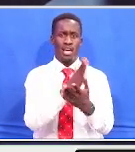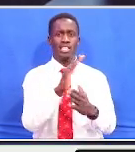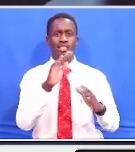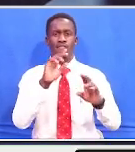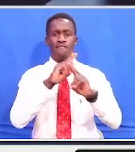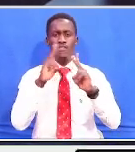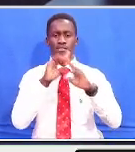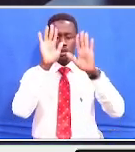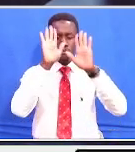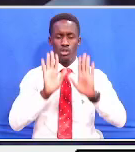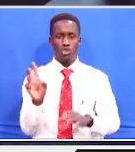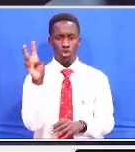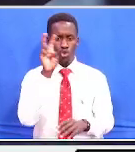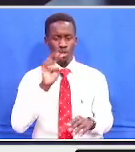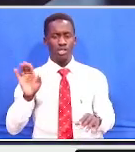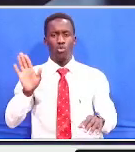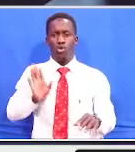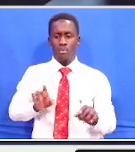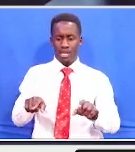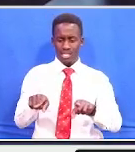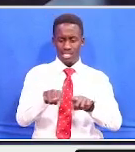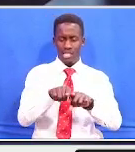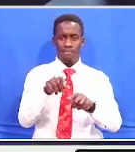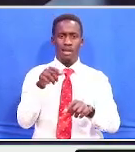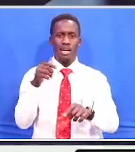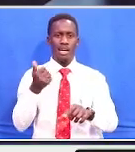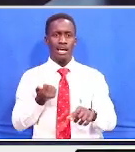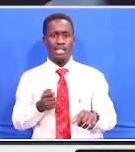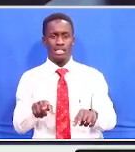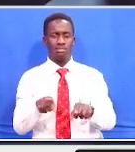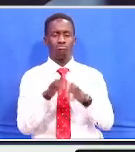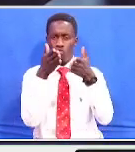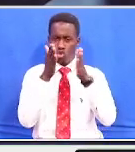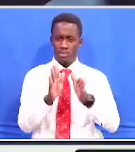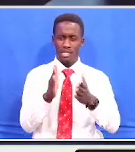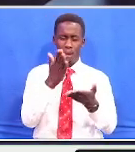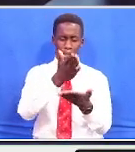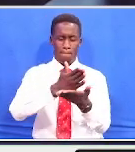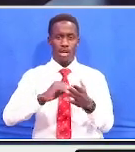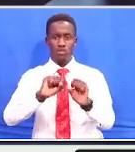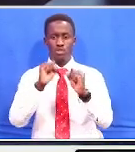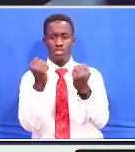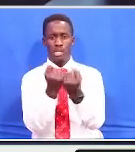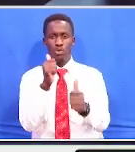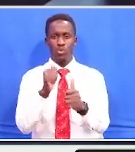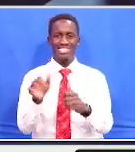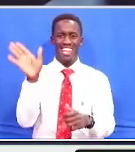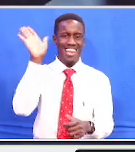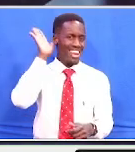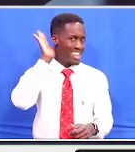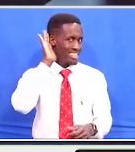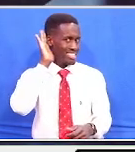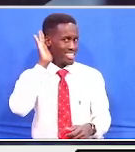to look at women and girls as human, yes, and as part of society, indeed, who listen and are